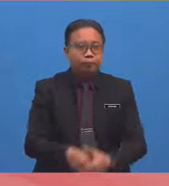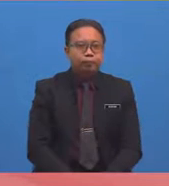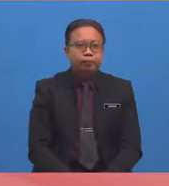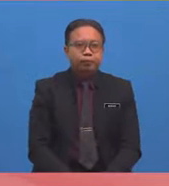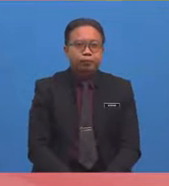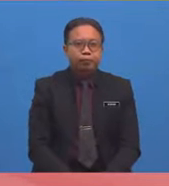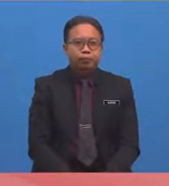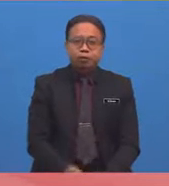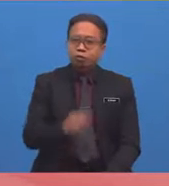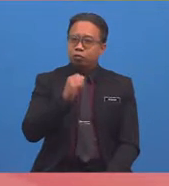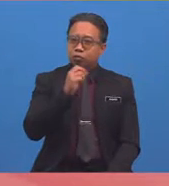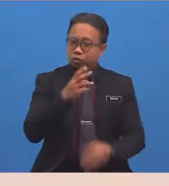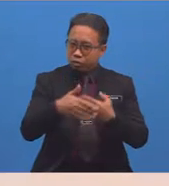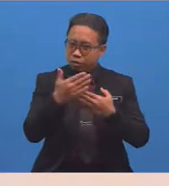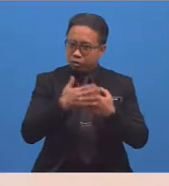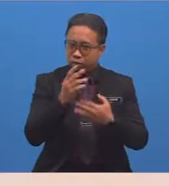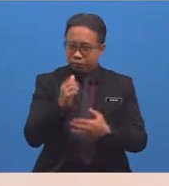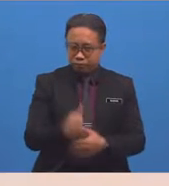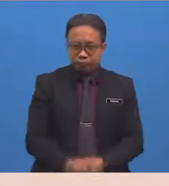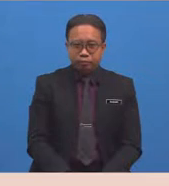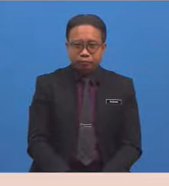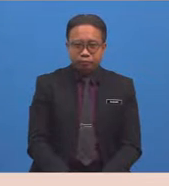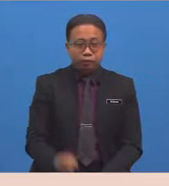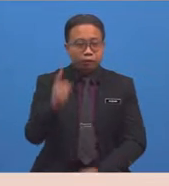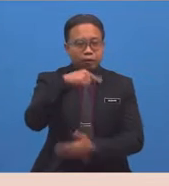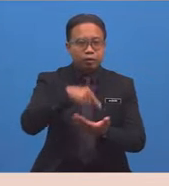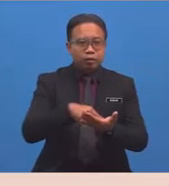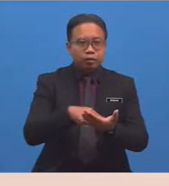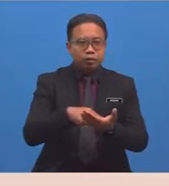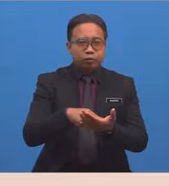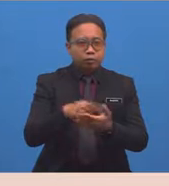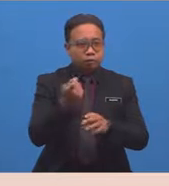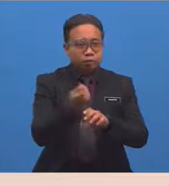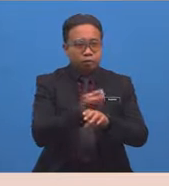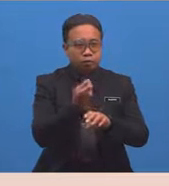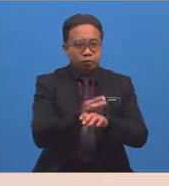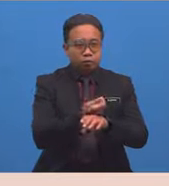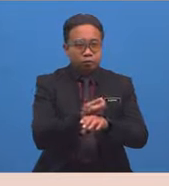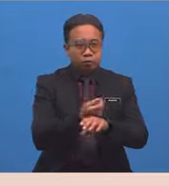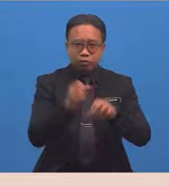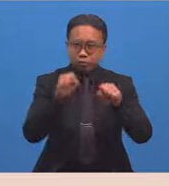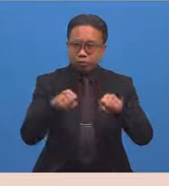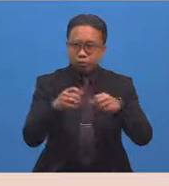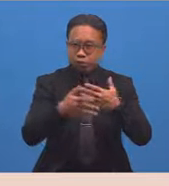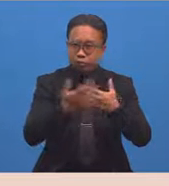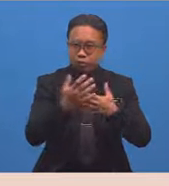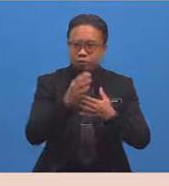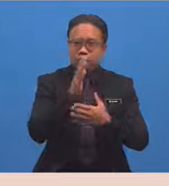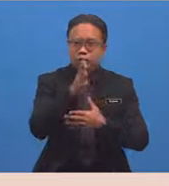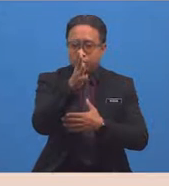See, it wasn't so difficult, wasn't it? For today's challenge, we are going to call the Gram